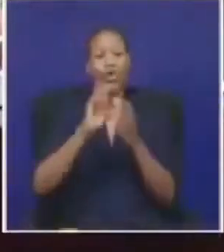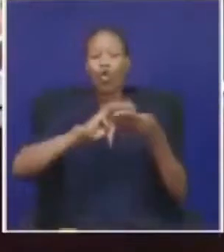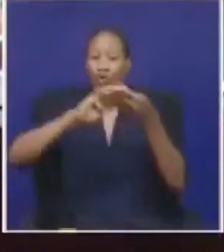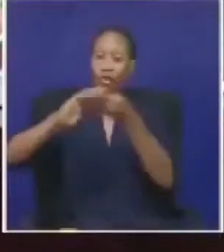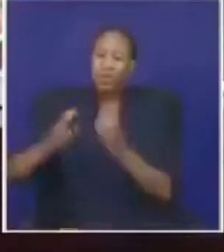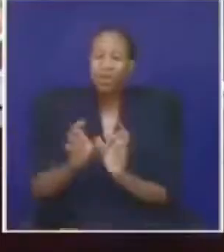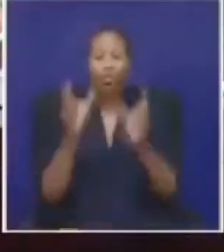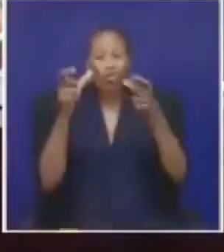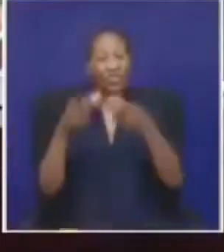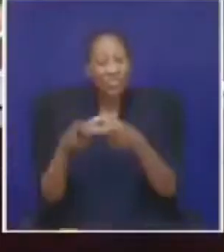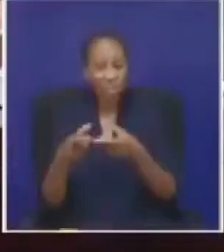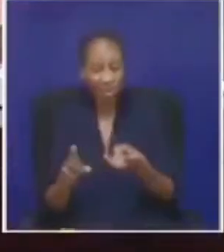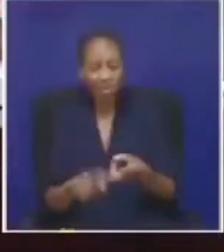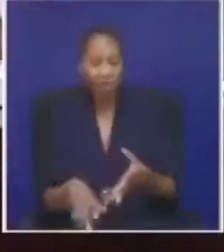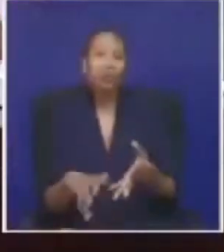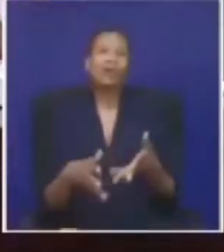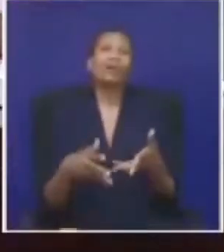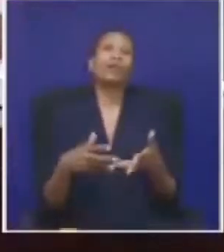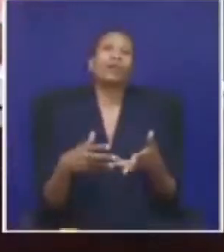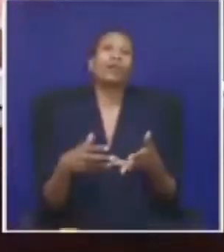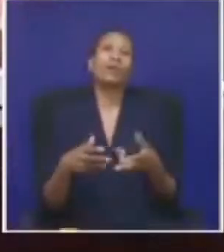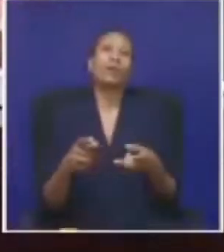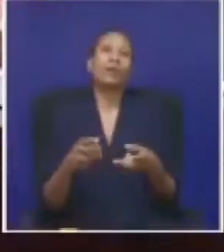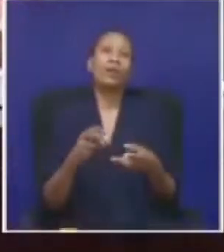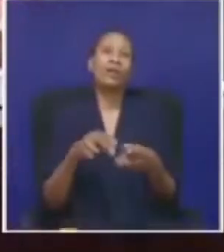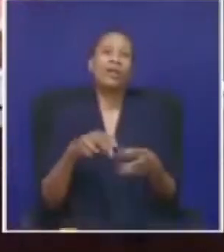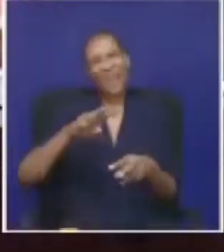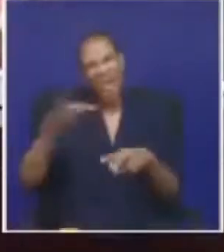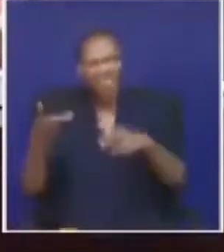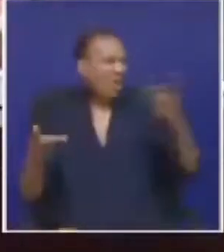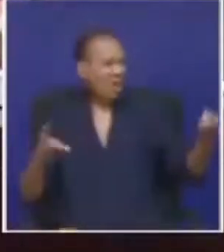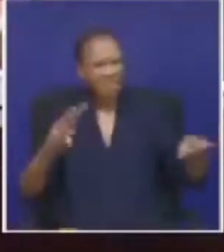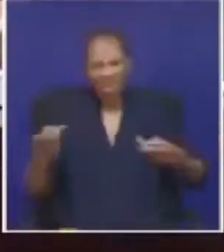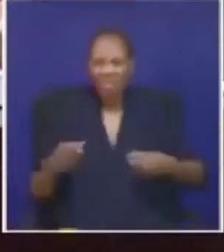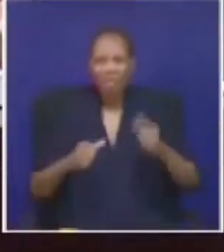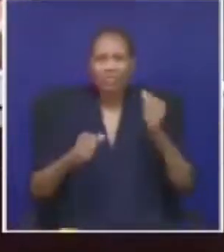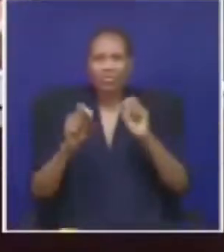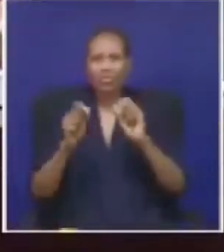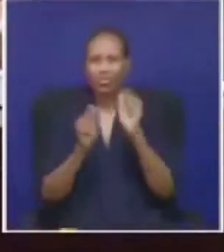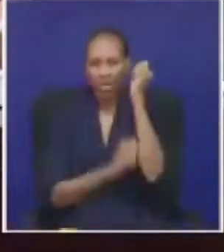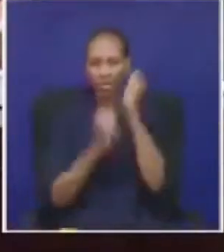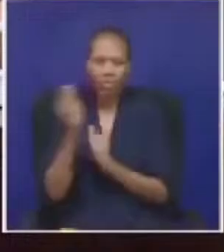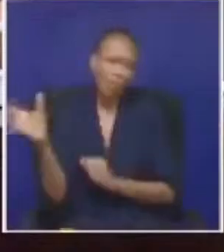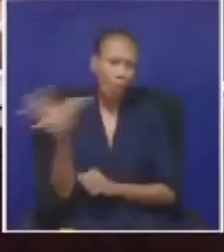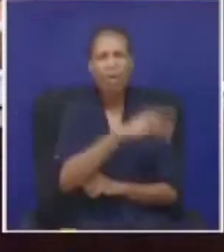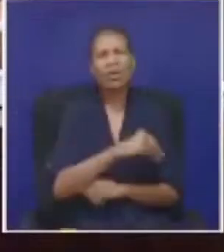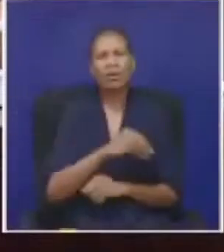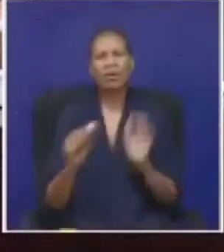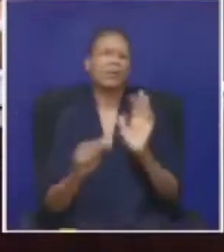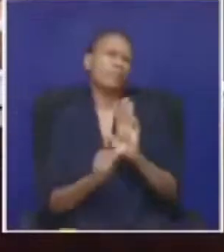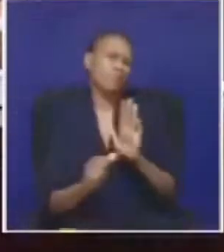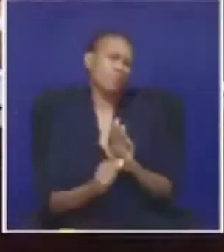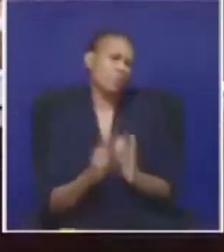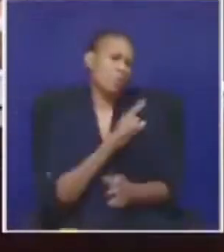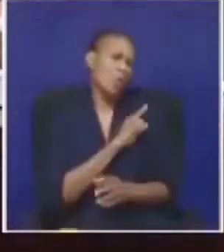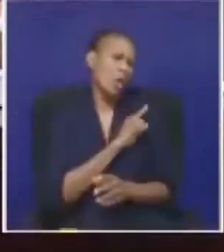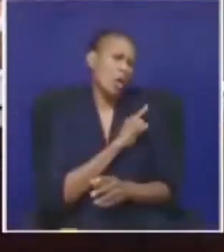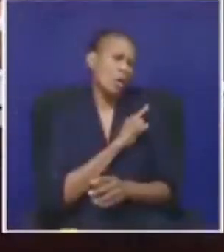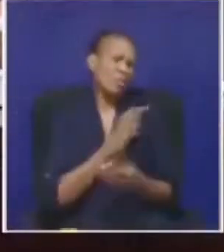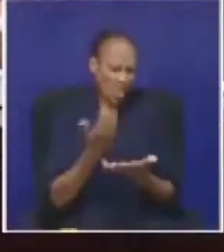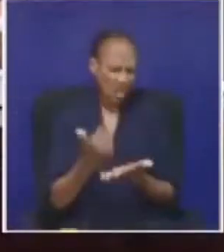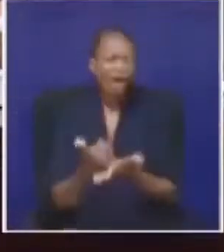Coordinating Council and others are also very important because they assist in